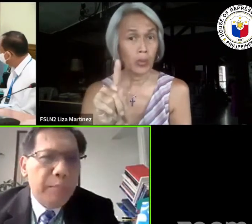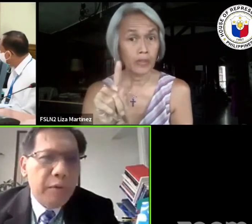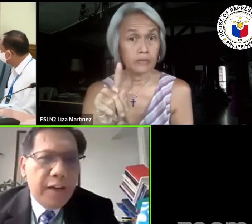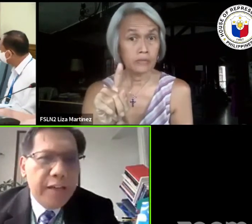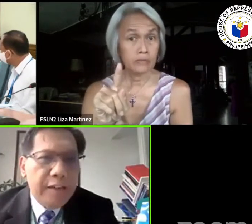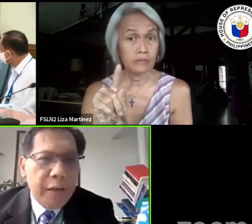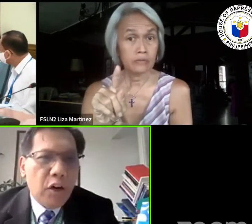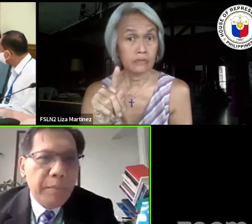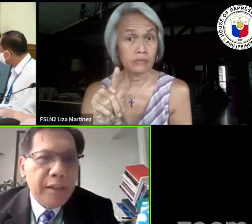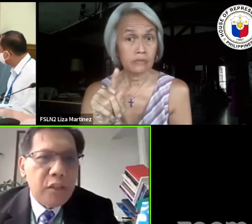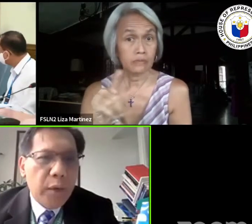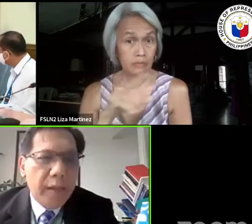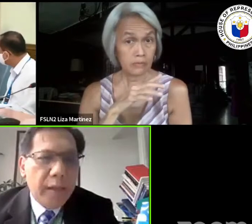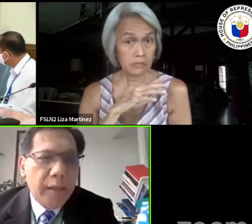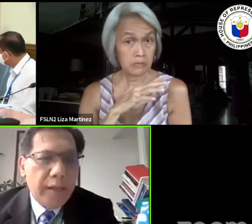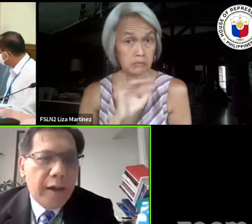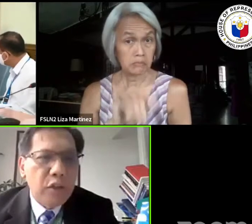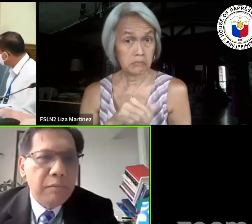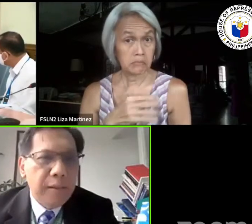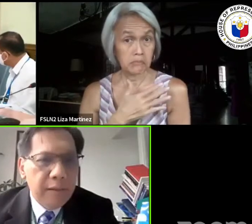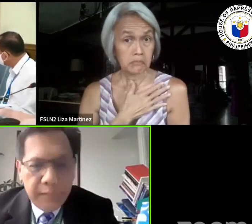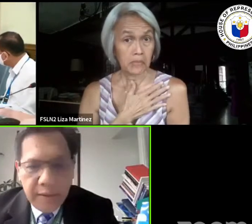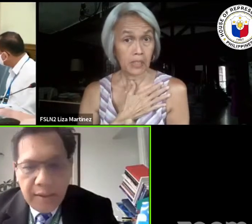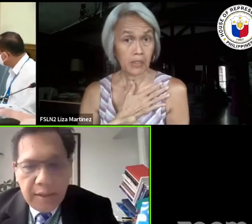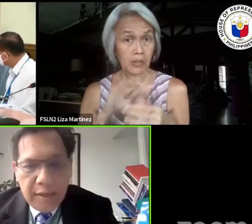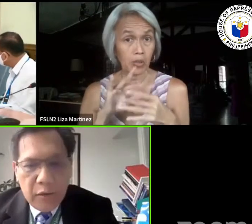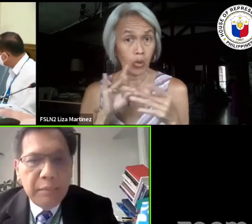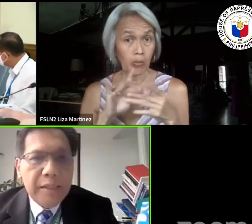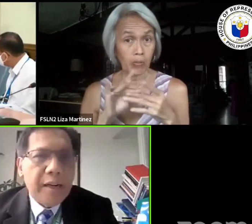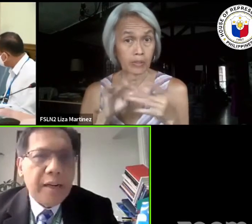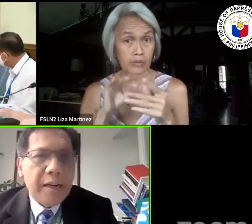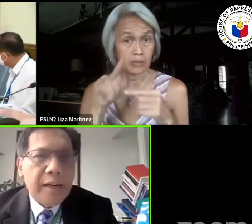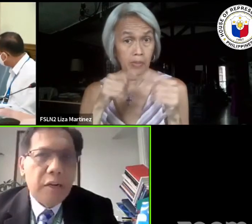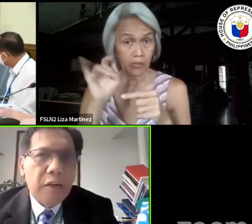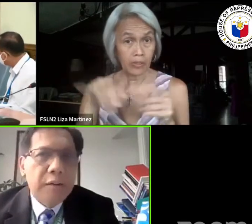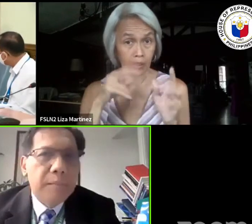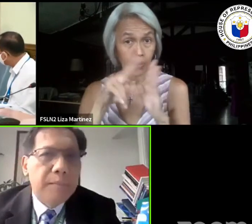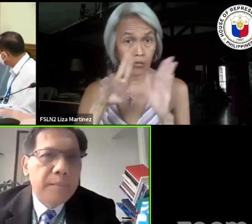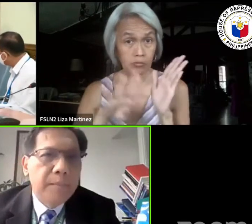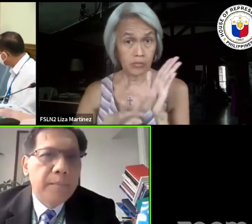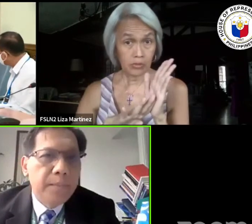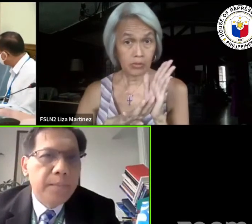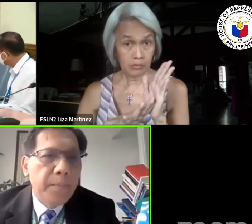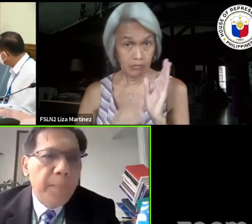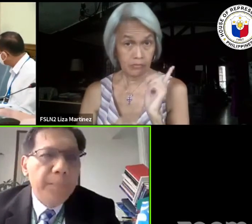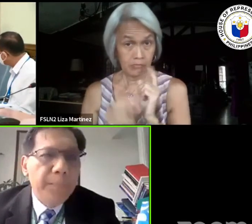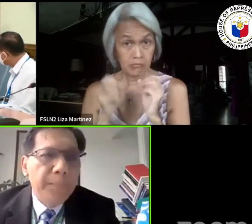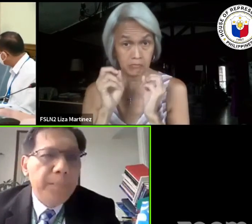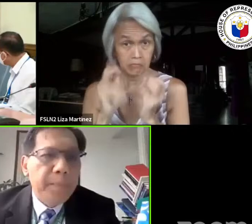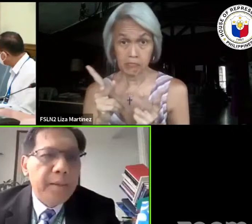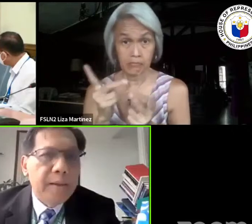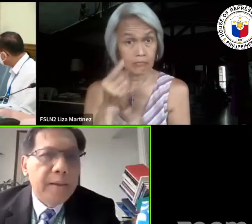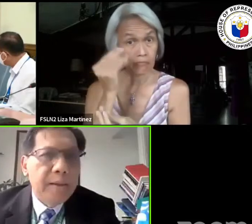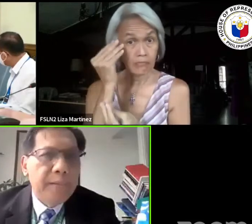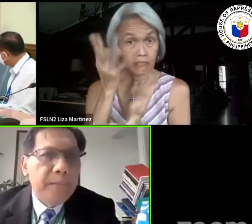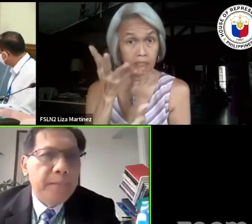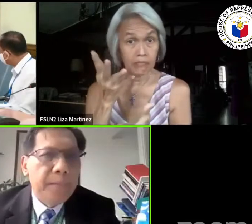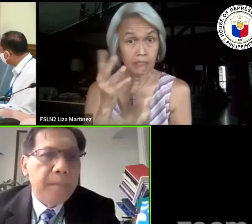I will be providing my comments when that House Bill will be tackled, Your Honor.